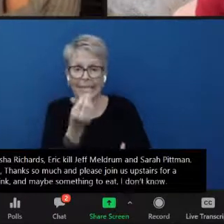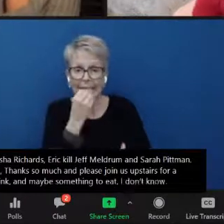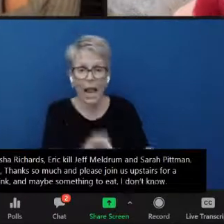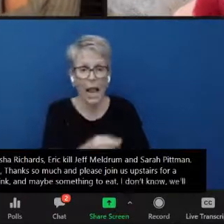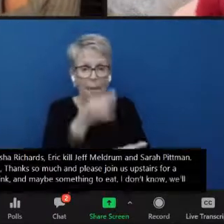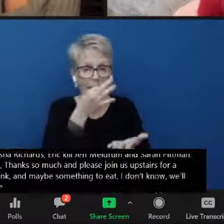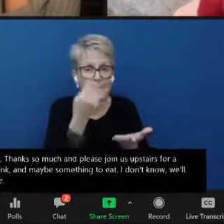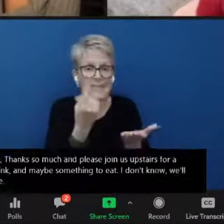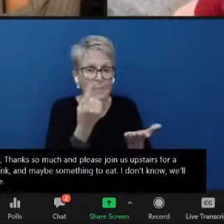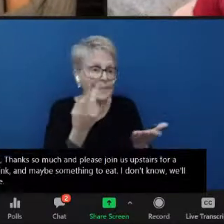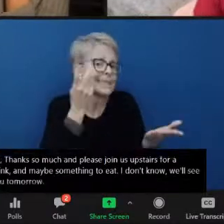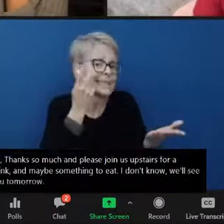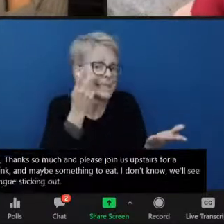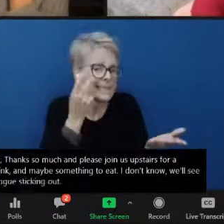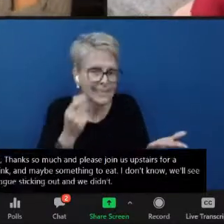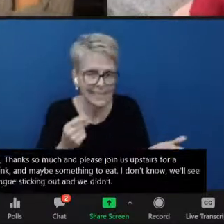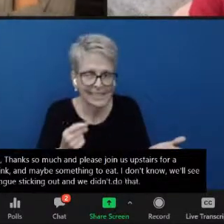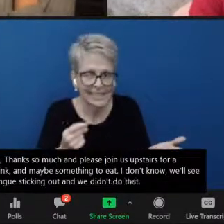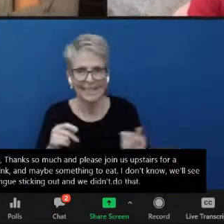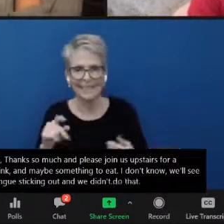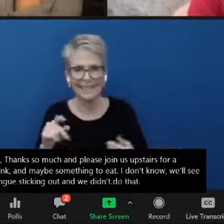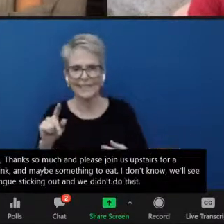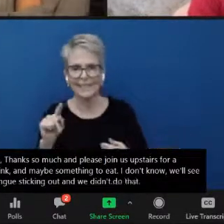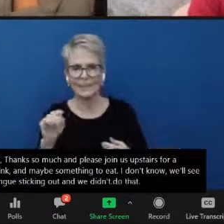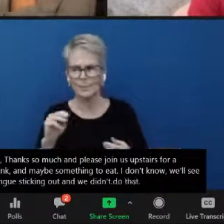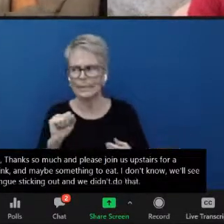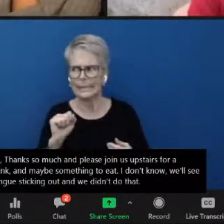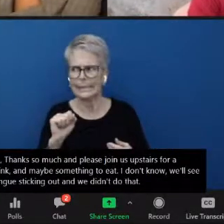see. Tom's like, no, we didn't do that.